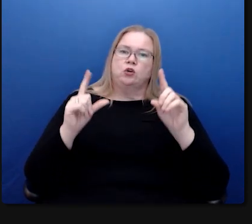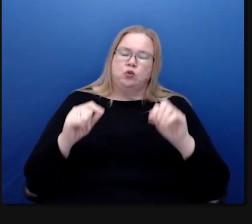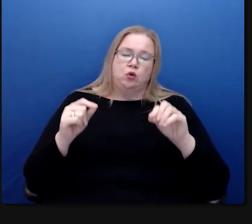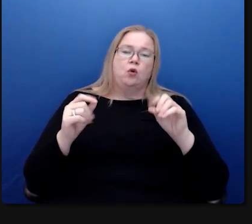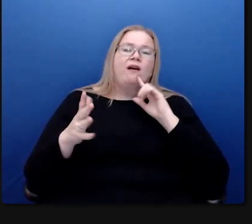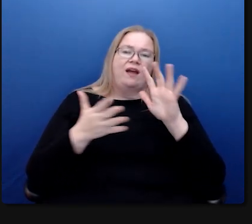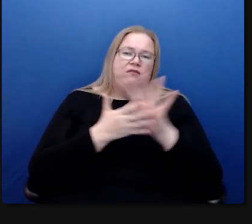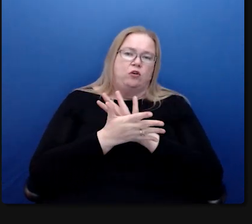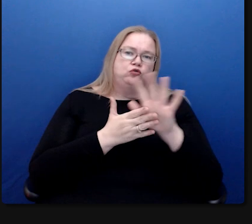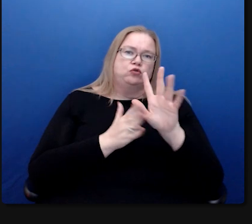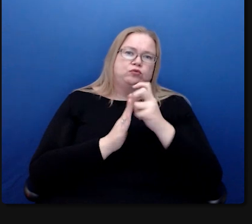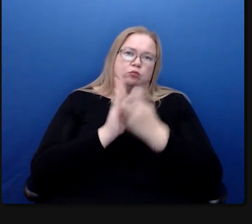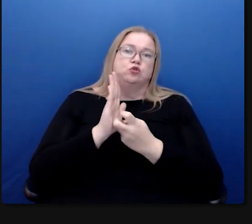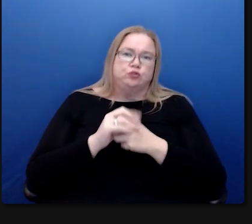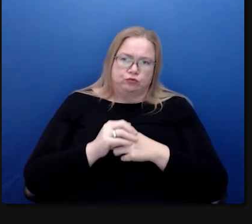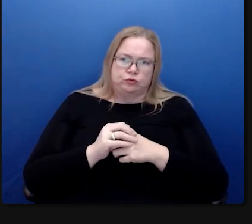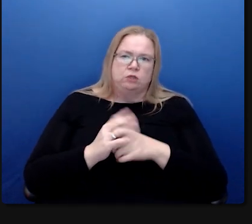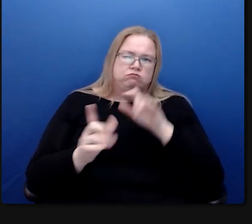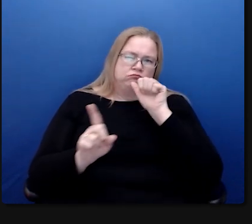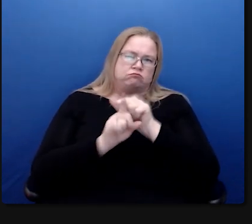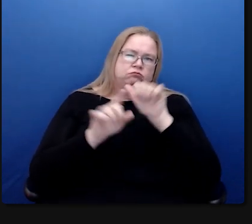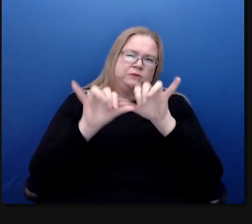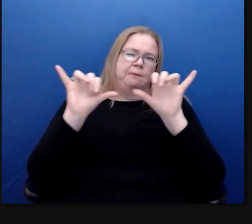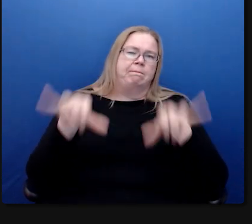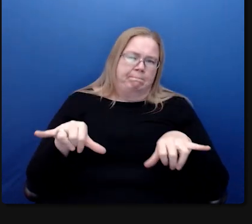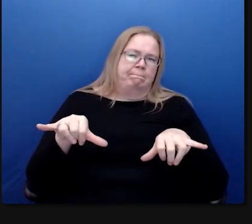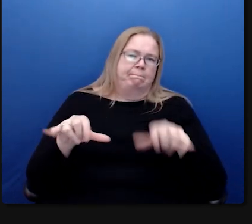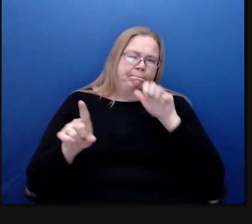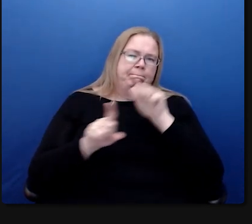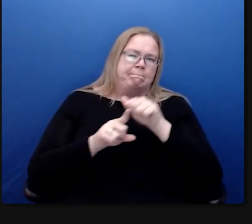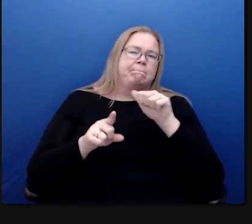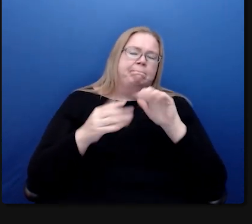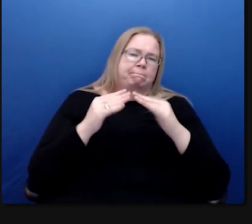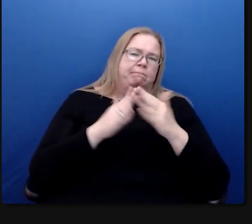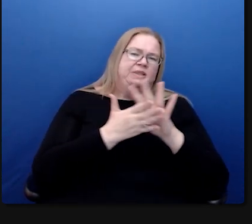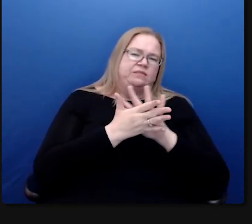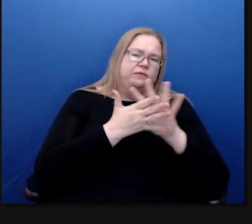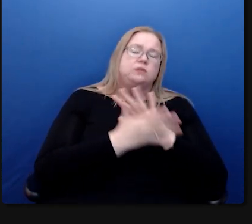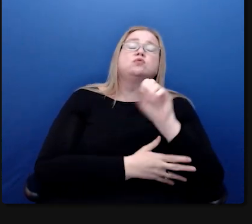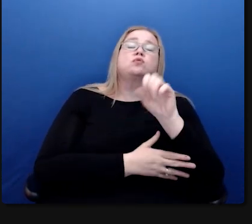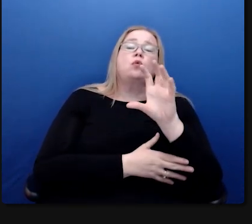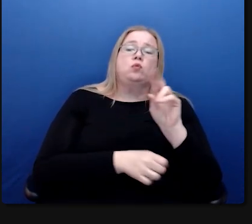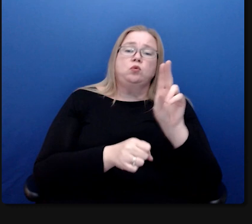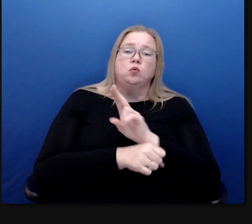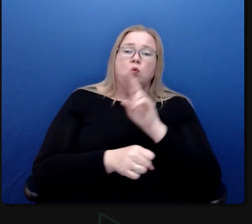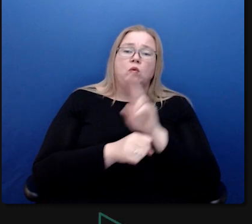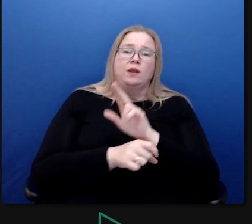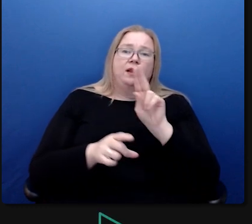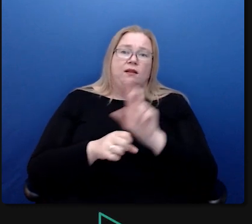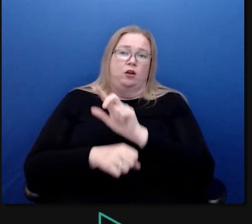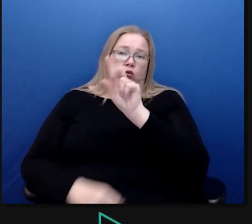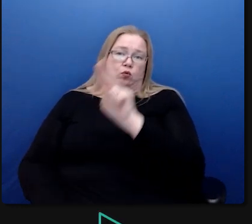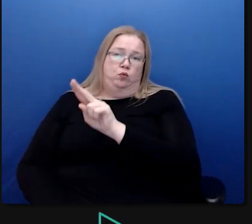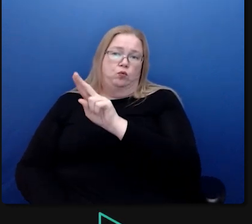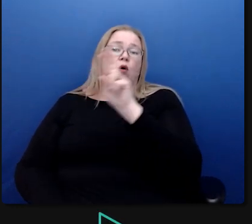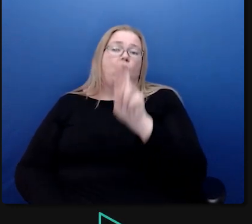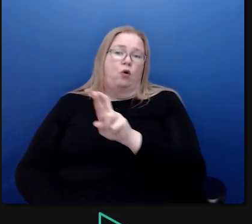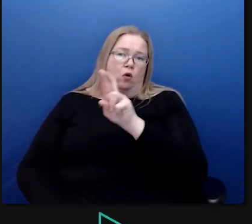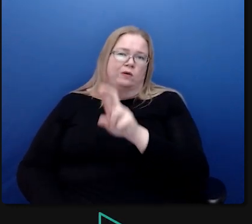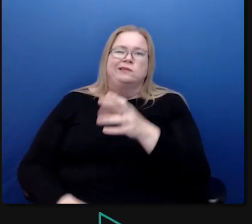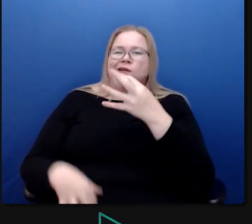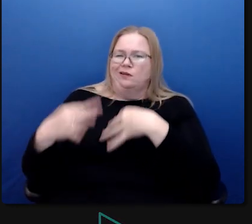you heard from Lisa, we look at chat at an octal scale, so between 0 and 7, 0 being the lowest risk and 7 being the worst